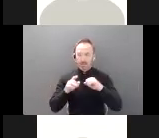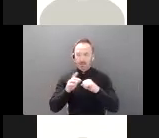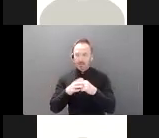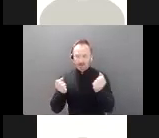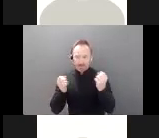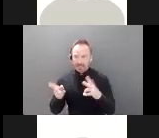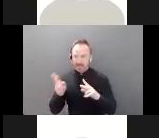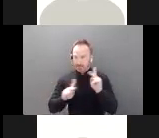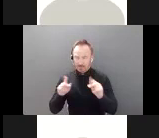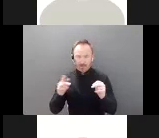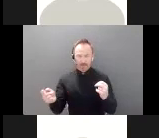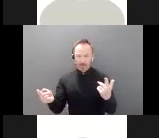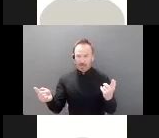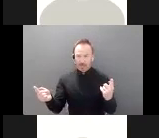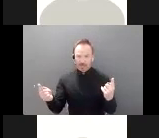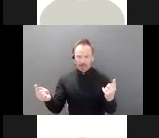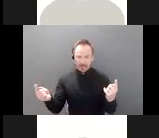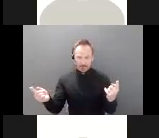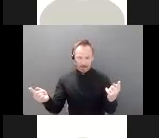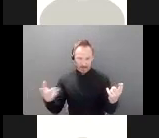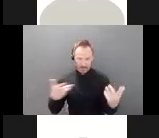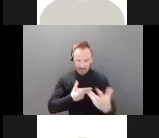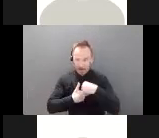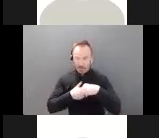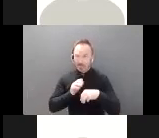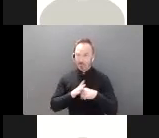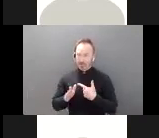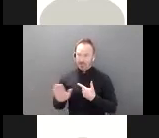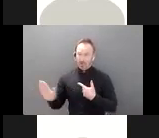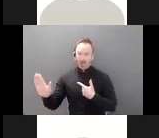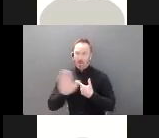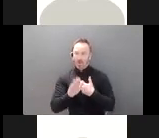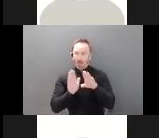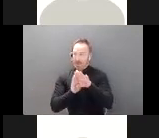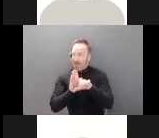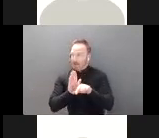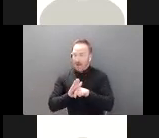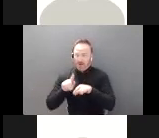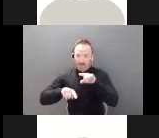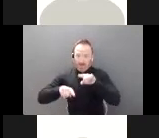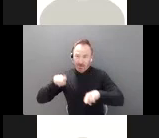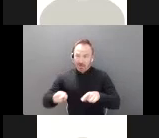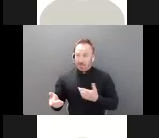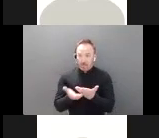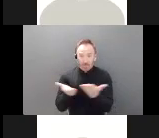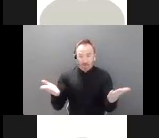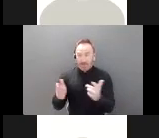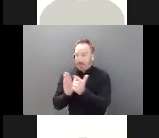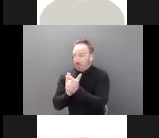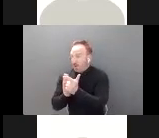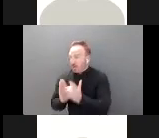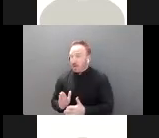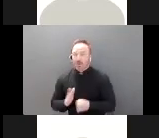of background. And you may also in the audience be lawyers, social workers, financial